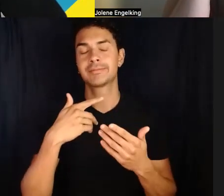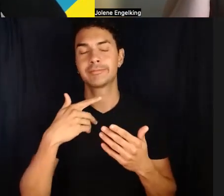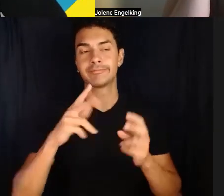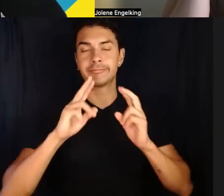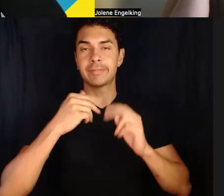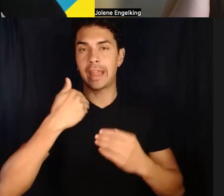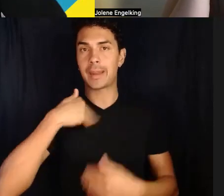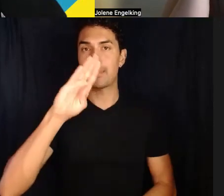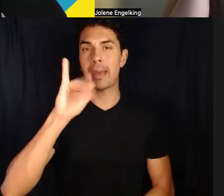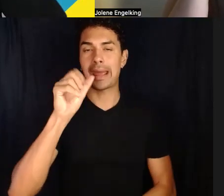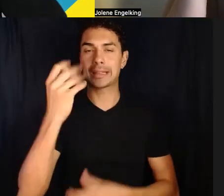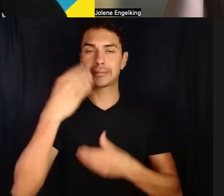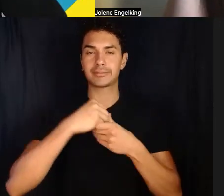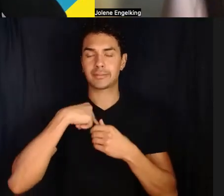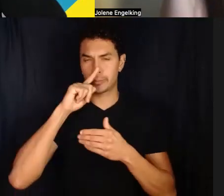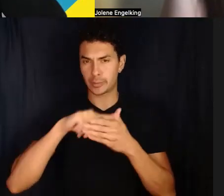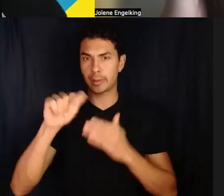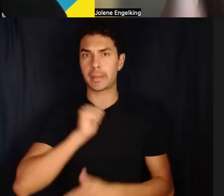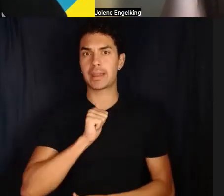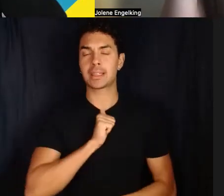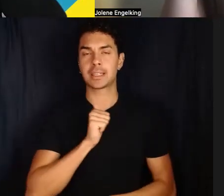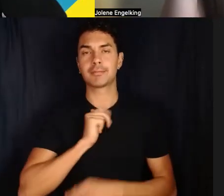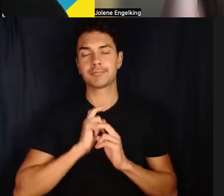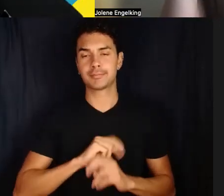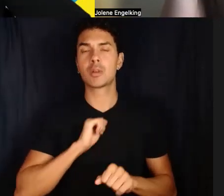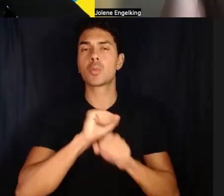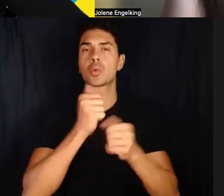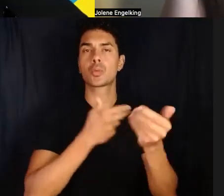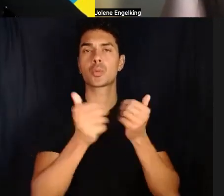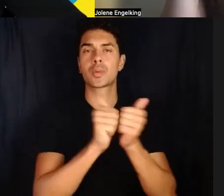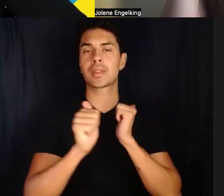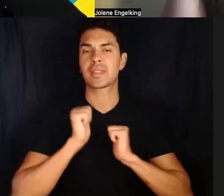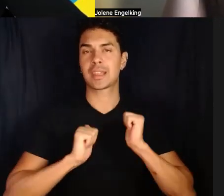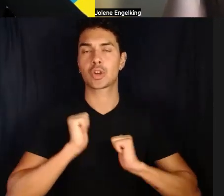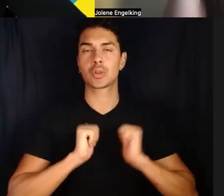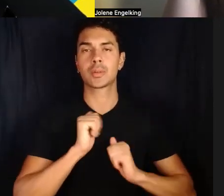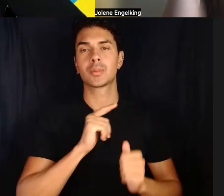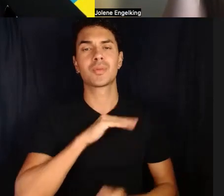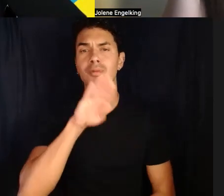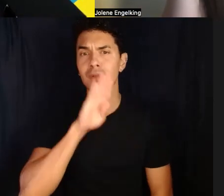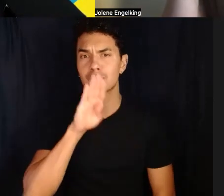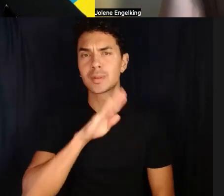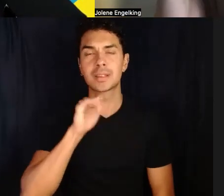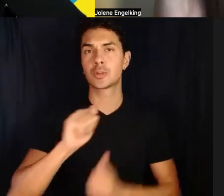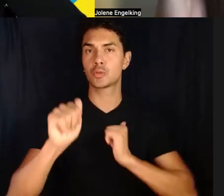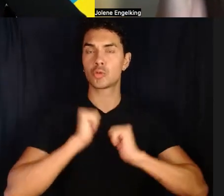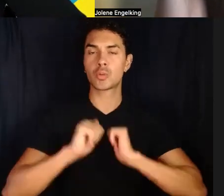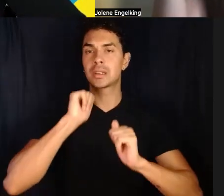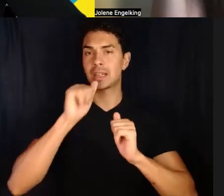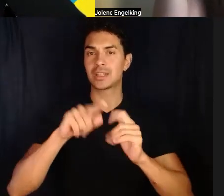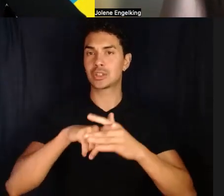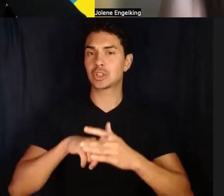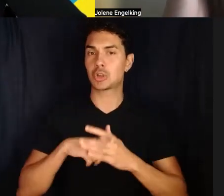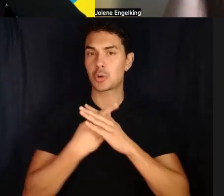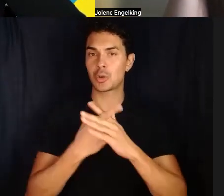right? I work at a theater, and I was a little frustrated that we weren't going to be that the show wasn't going to be